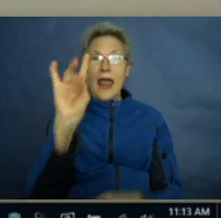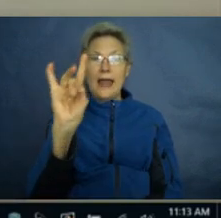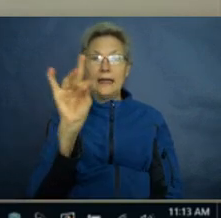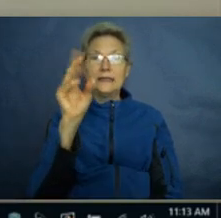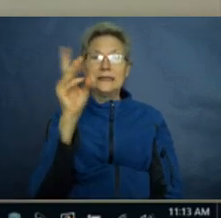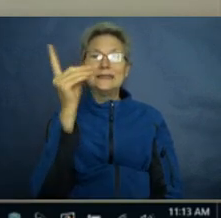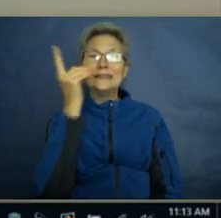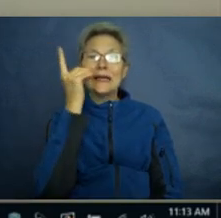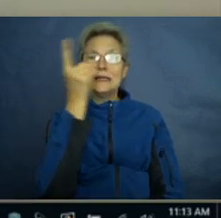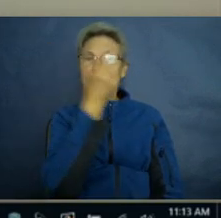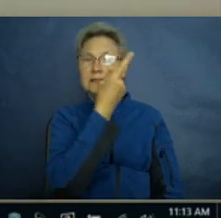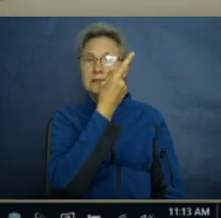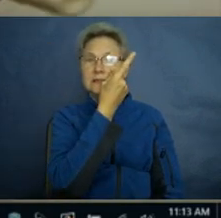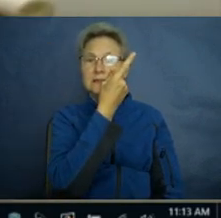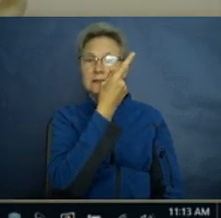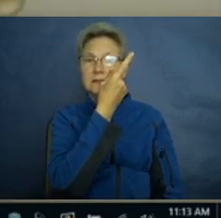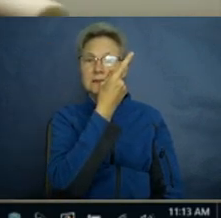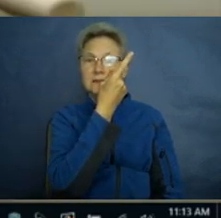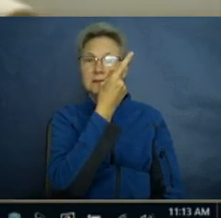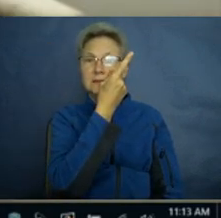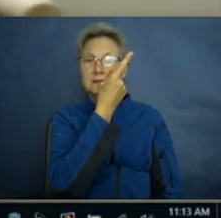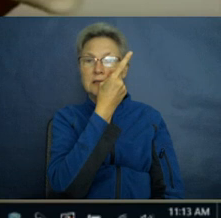daisies.